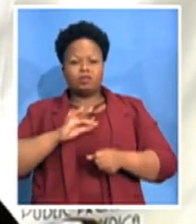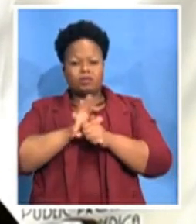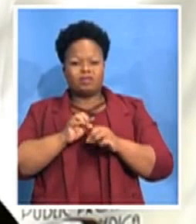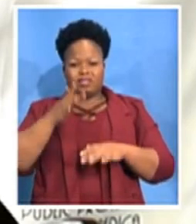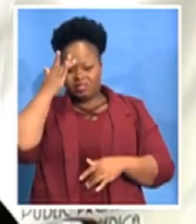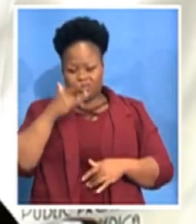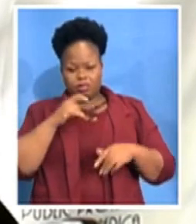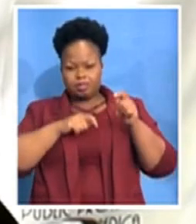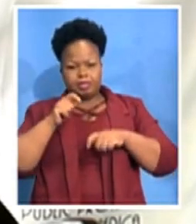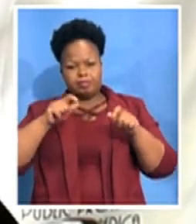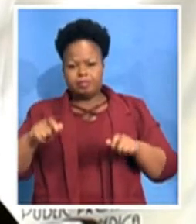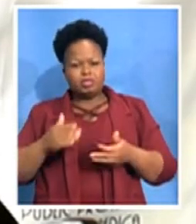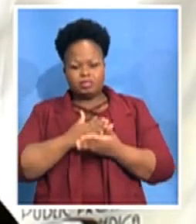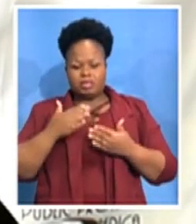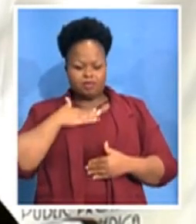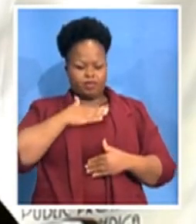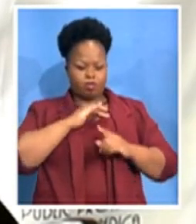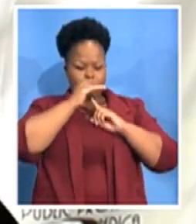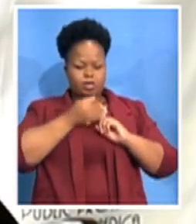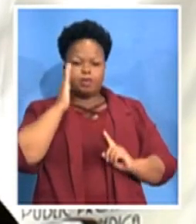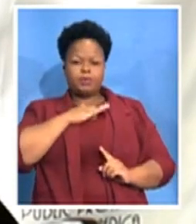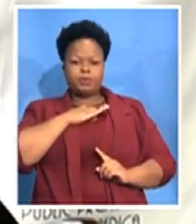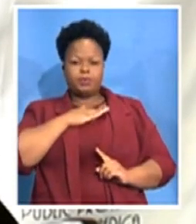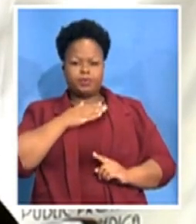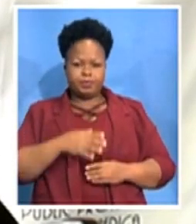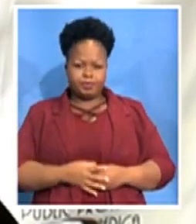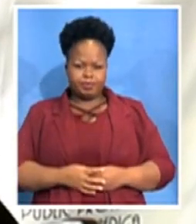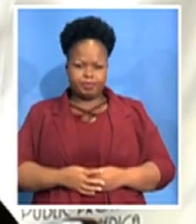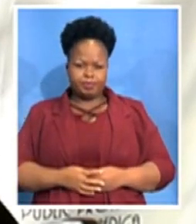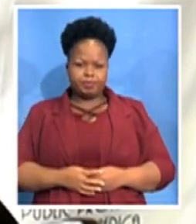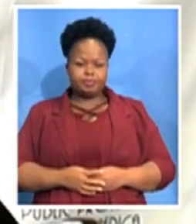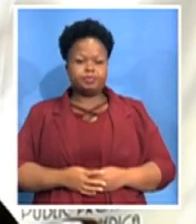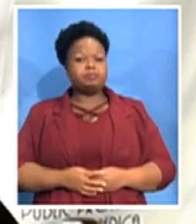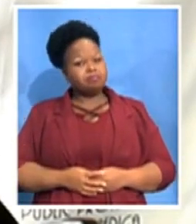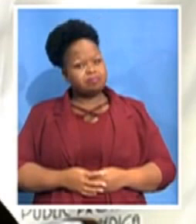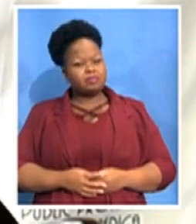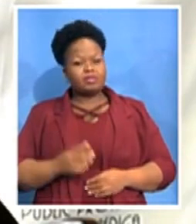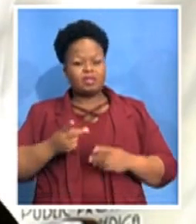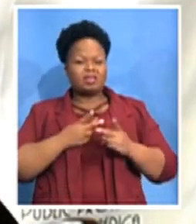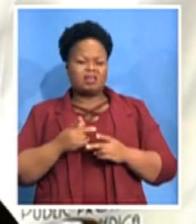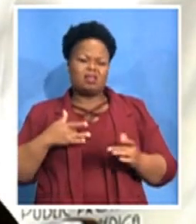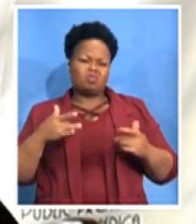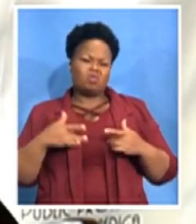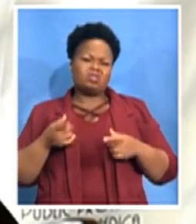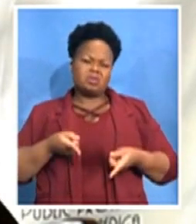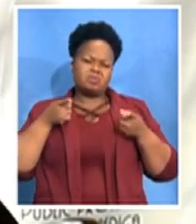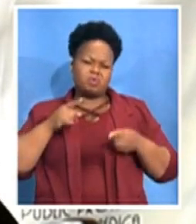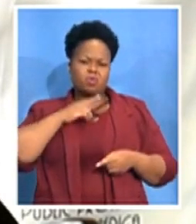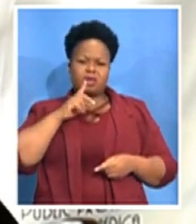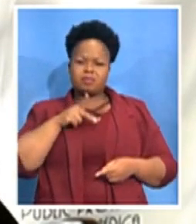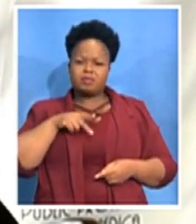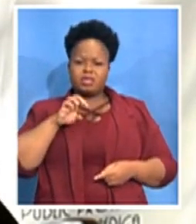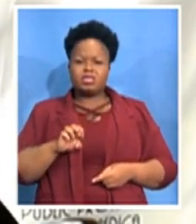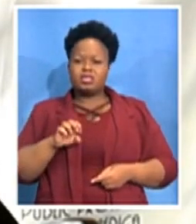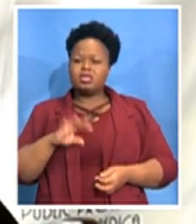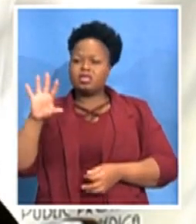from the surge of the pandemic. It was a cause of concern that the PPEs were collected at the warehouse